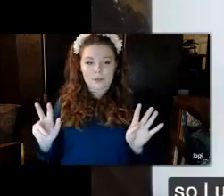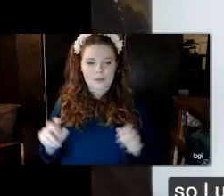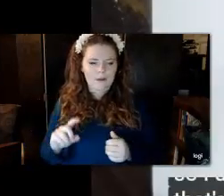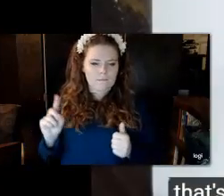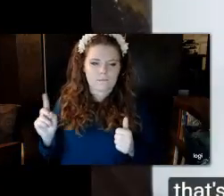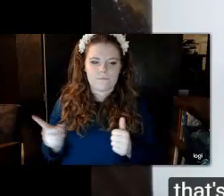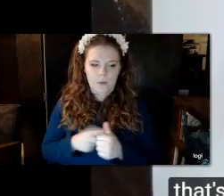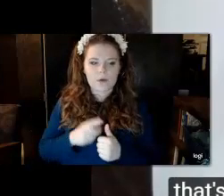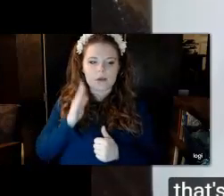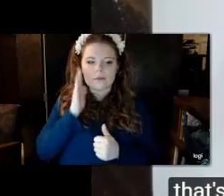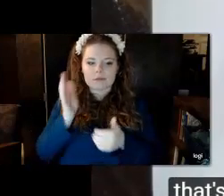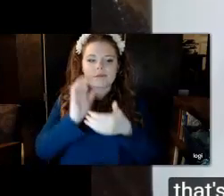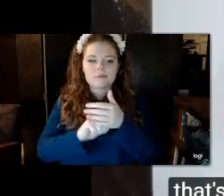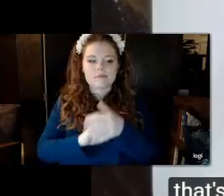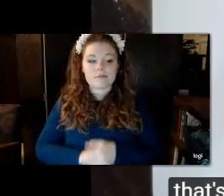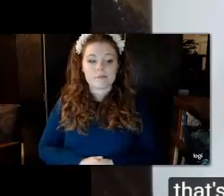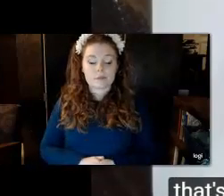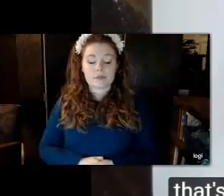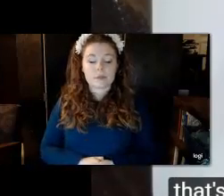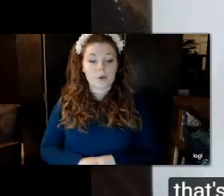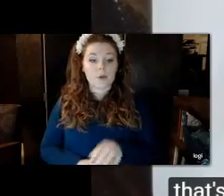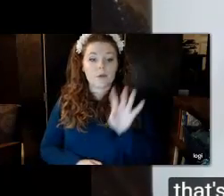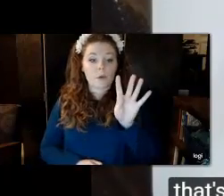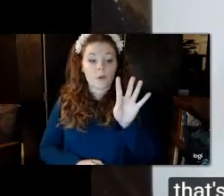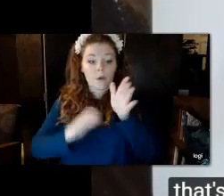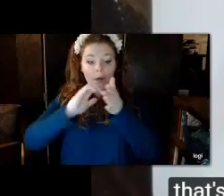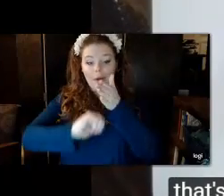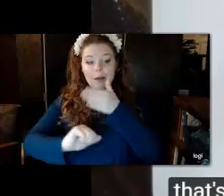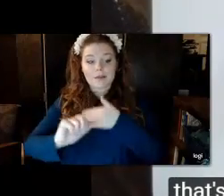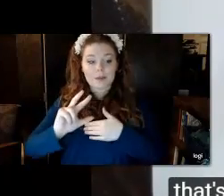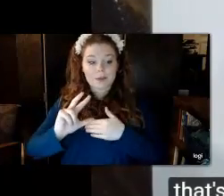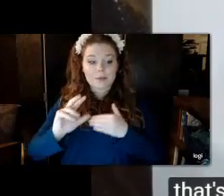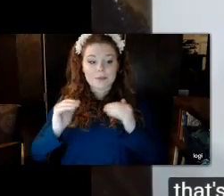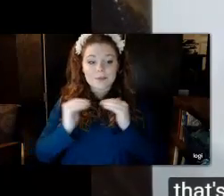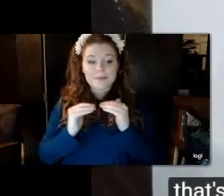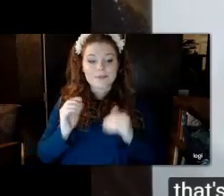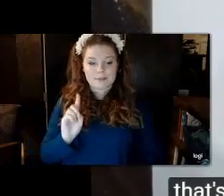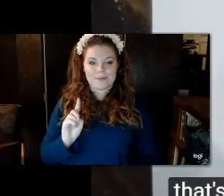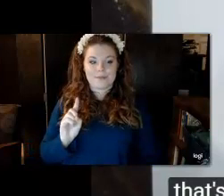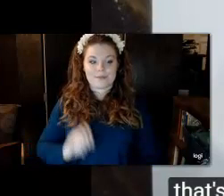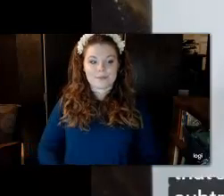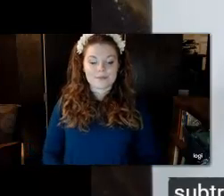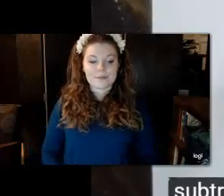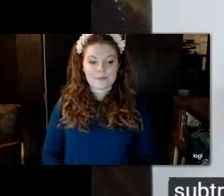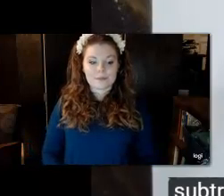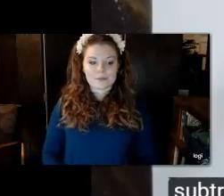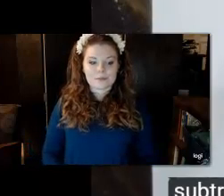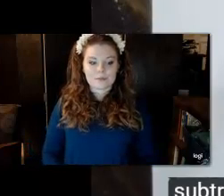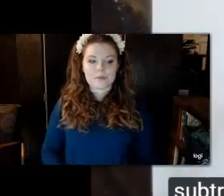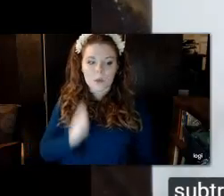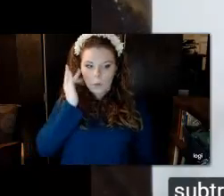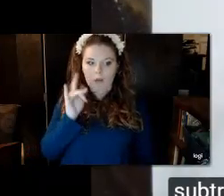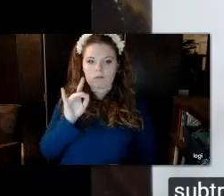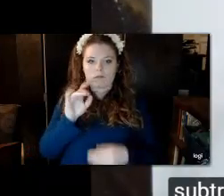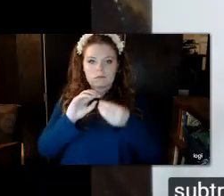that I want to subtract. 4 minus 3 is 1. So I'm going to bring my 1 down